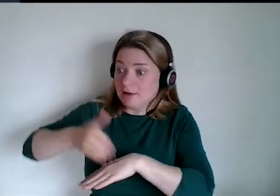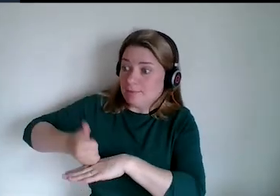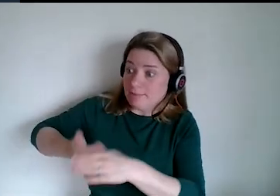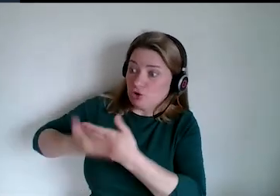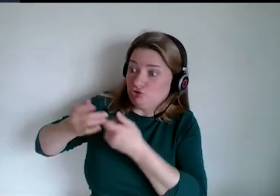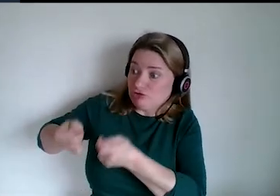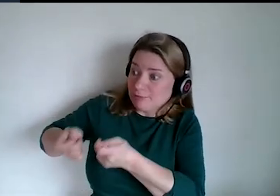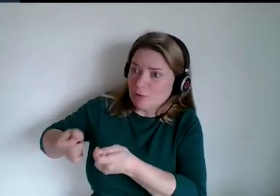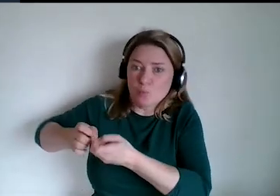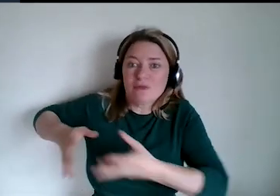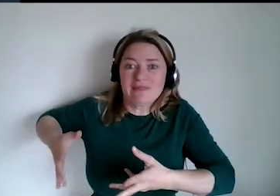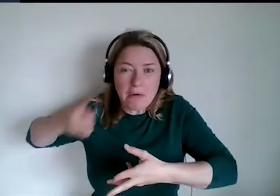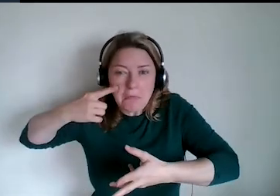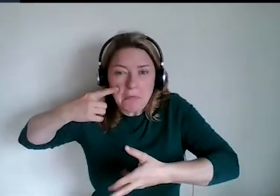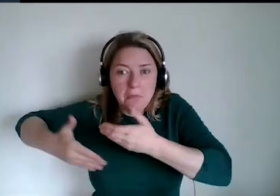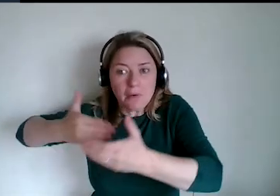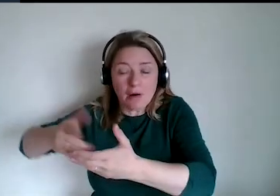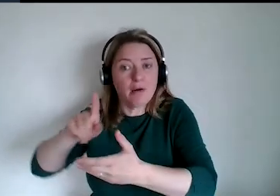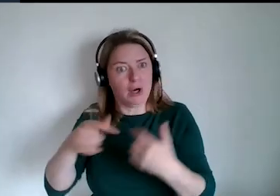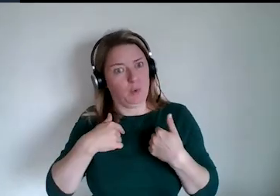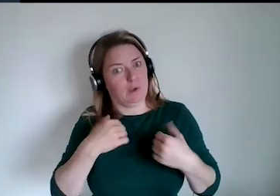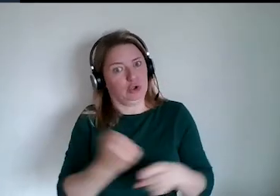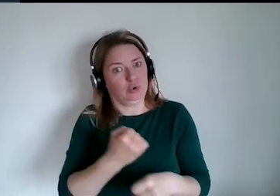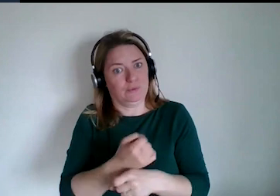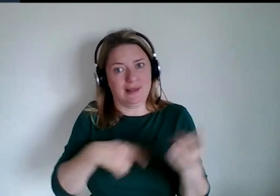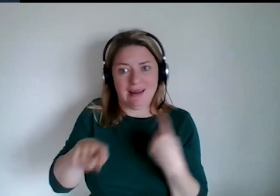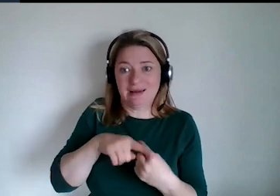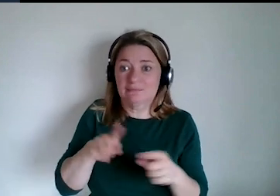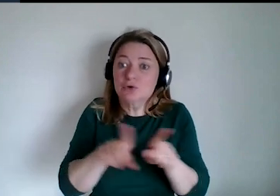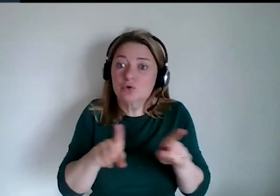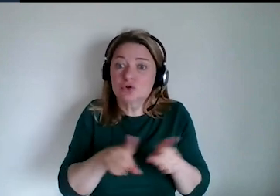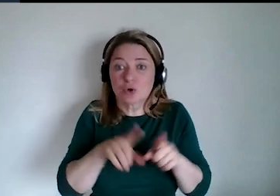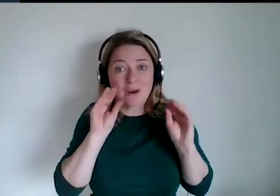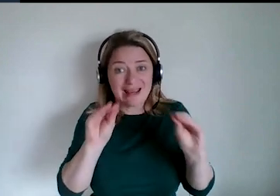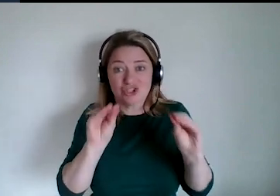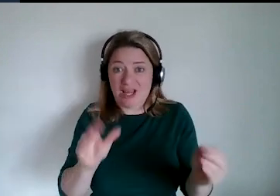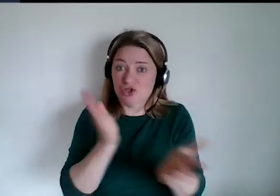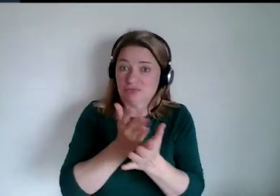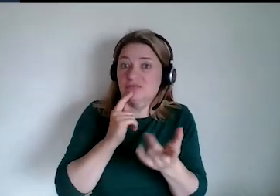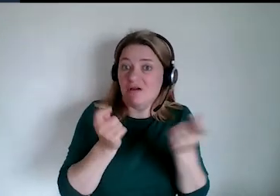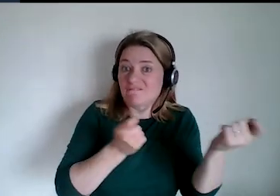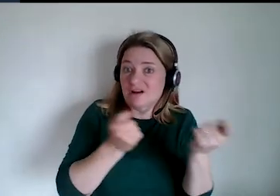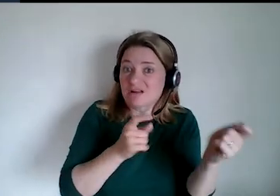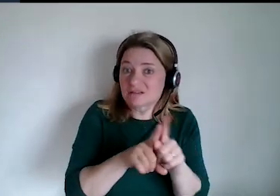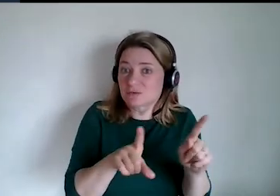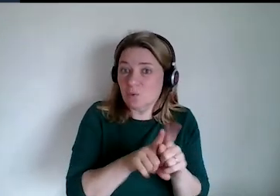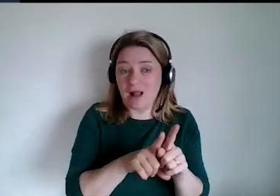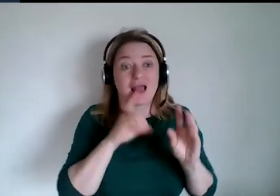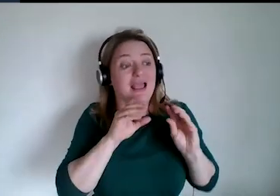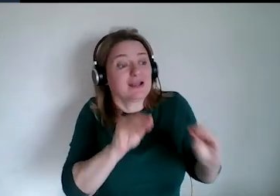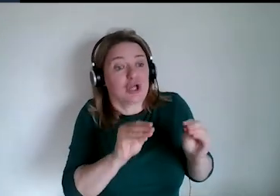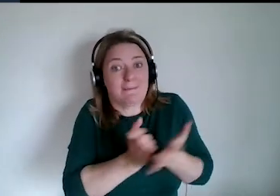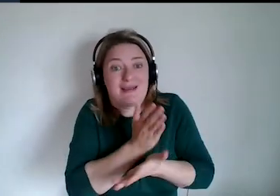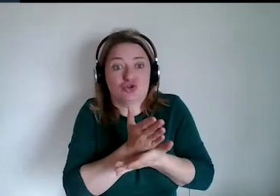do workforce stuff and education stuff all the time. And also the other thing is education is governance. It's there to assure good